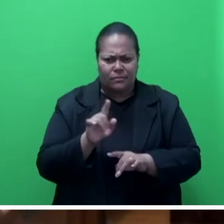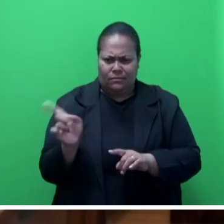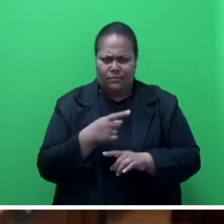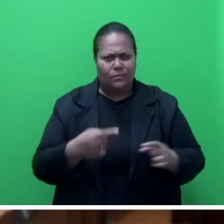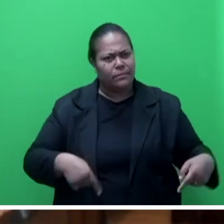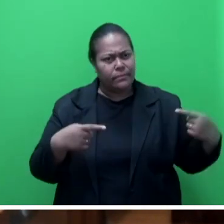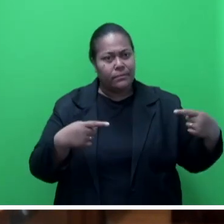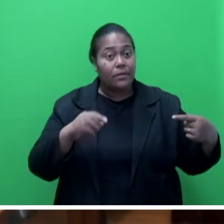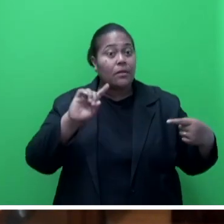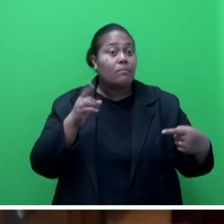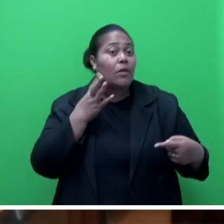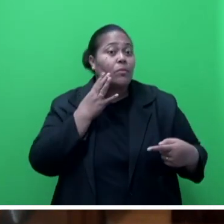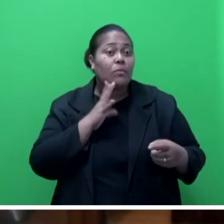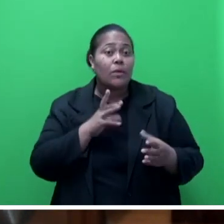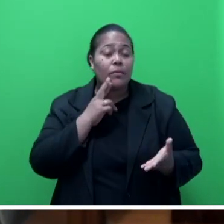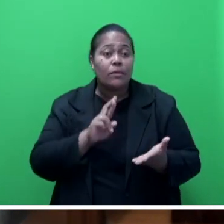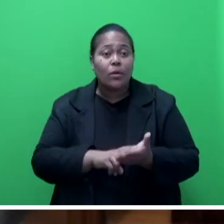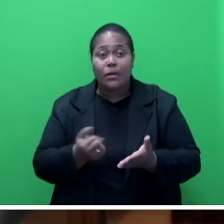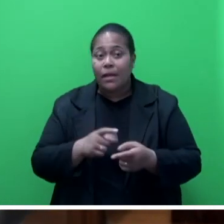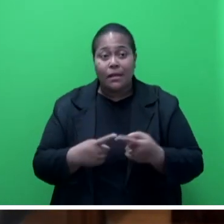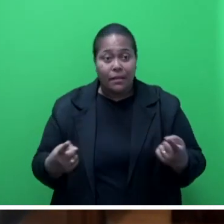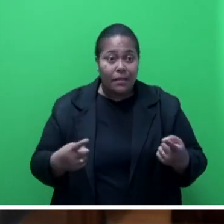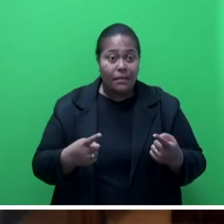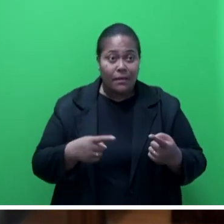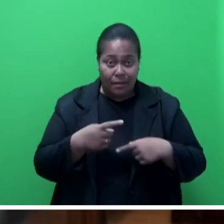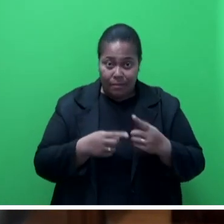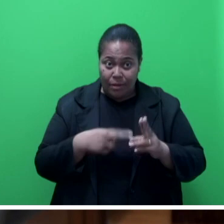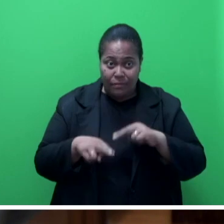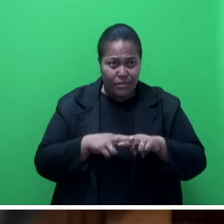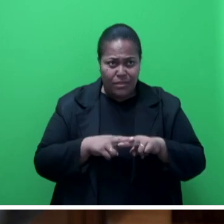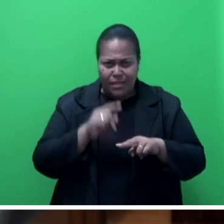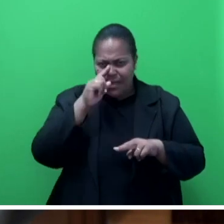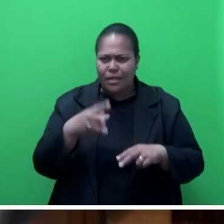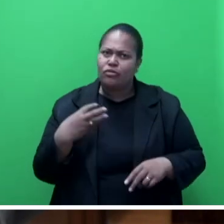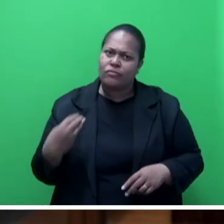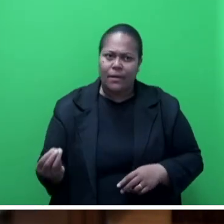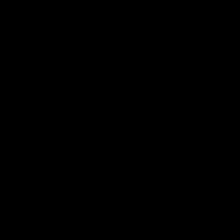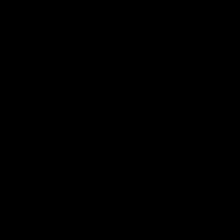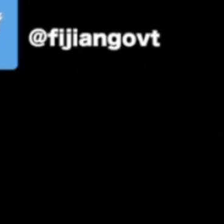report anything remotely critical about Fiji, they can't shut up about it.